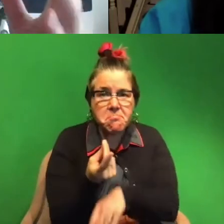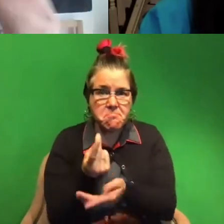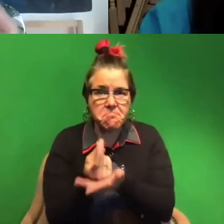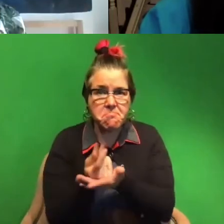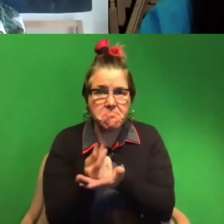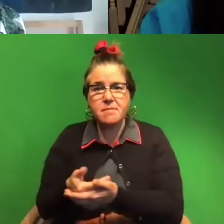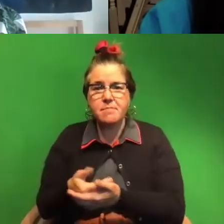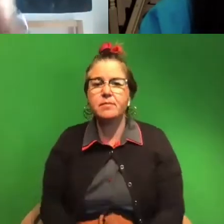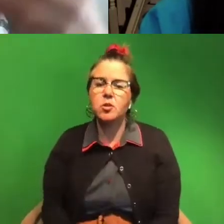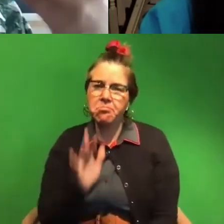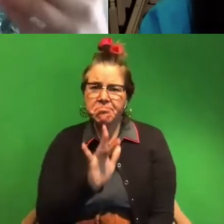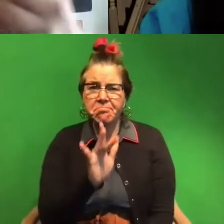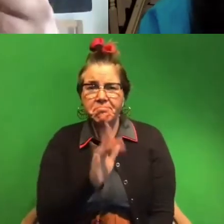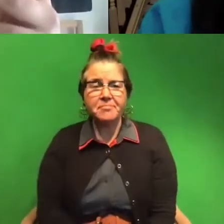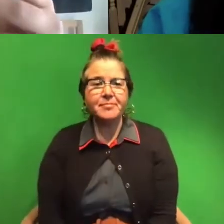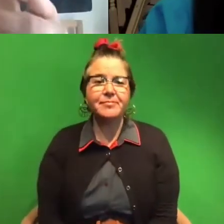poor guy. So